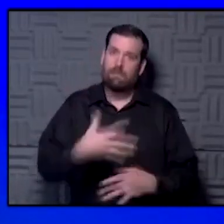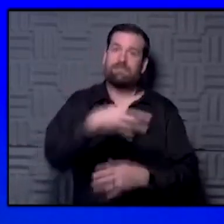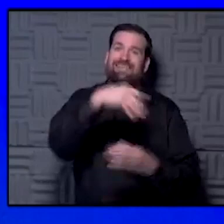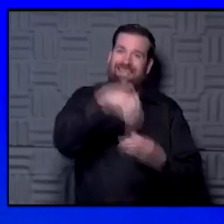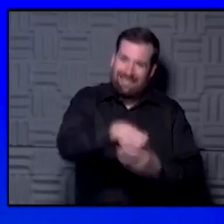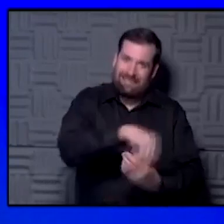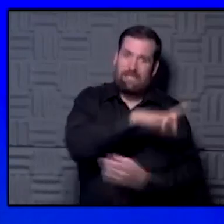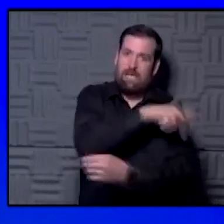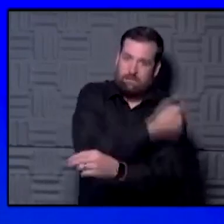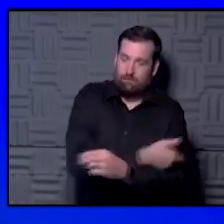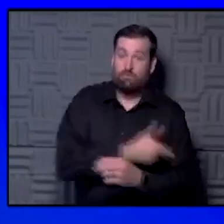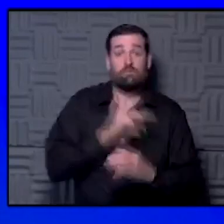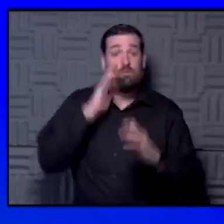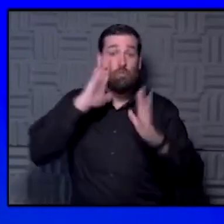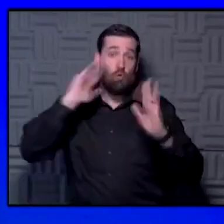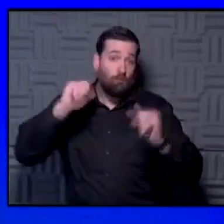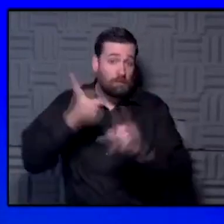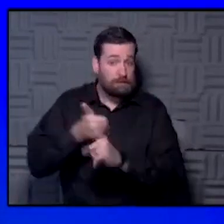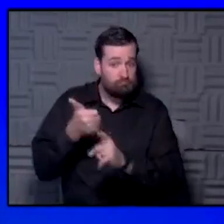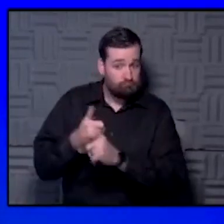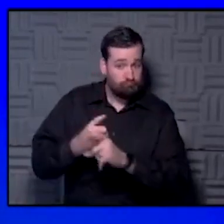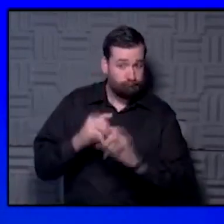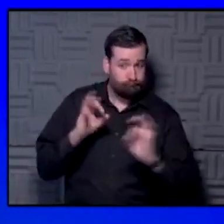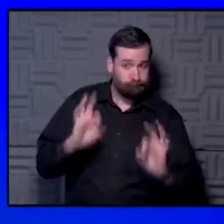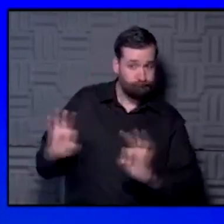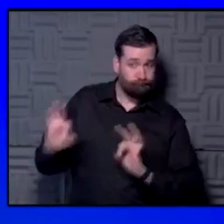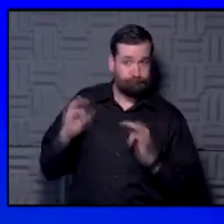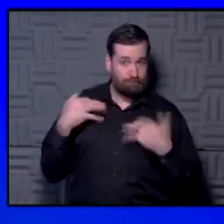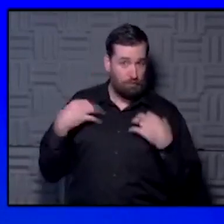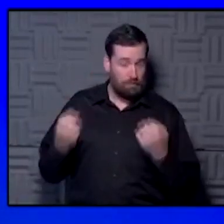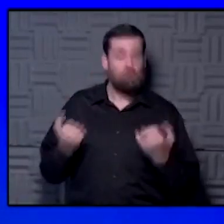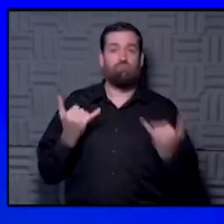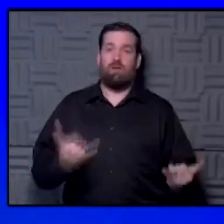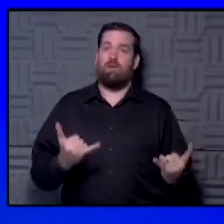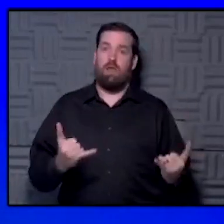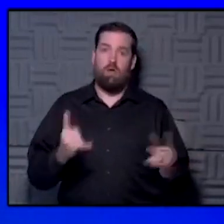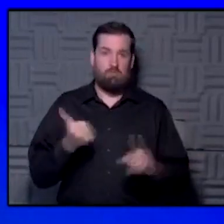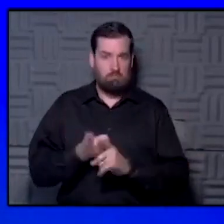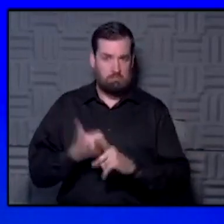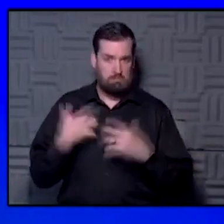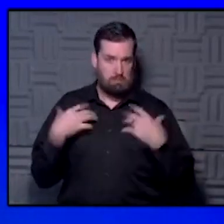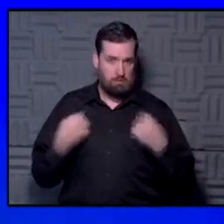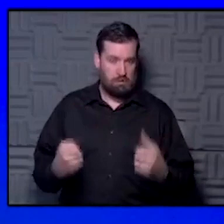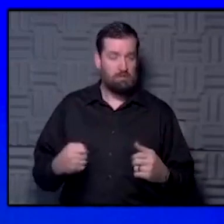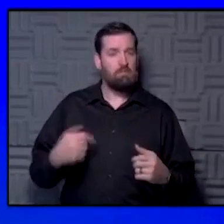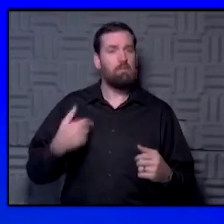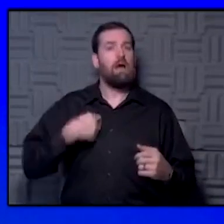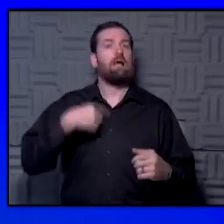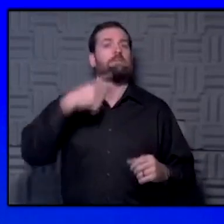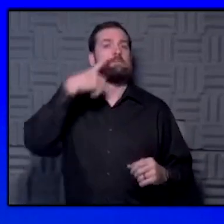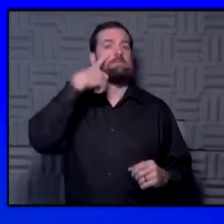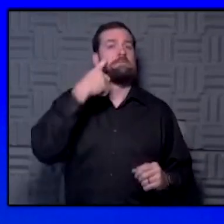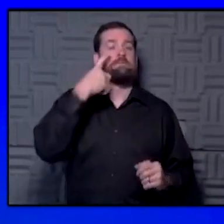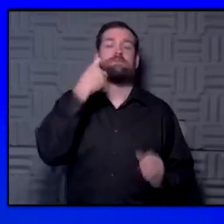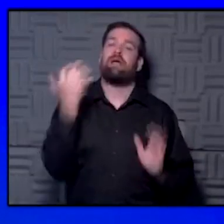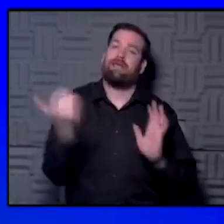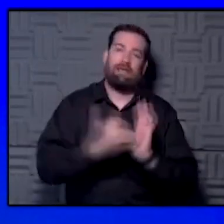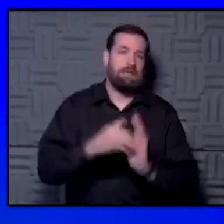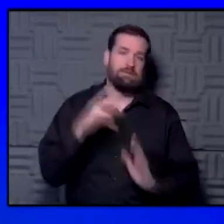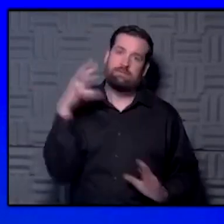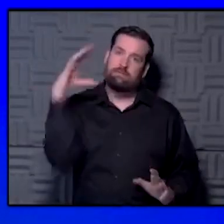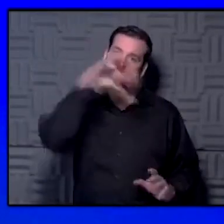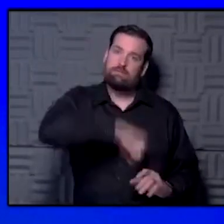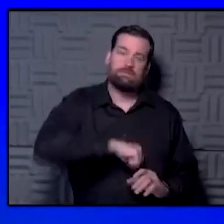So, hopefully he stays well. Certainly it sounds like he's well right now. I would imagine, and again, it's speculation,